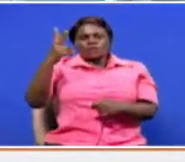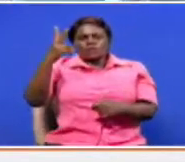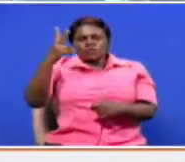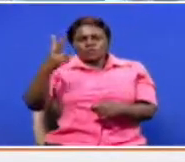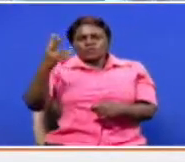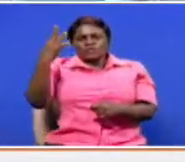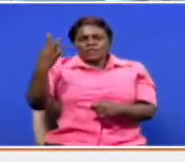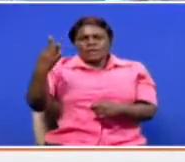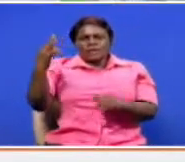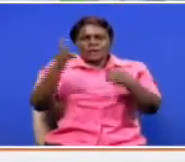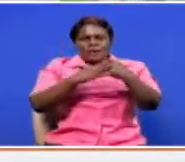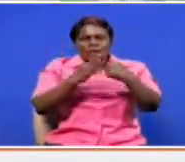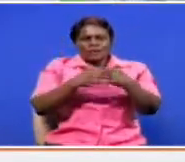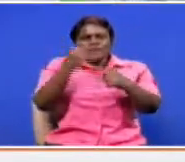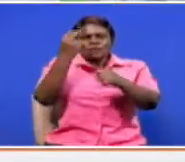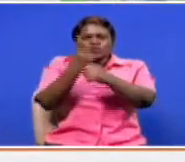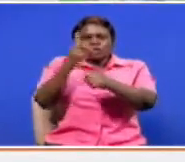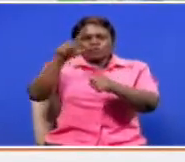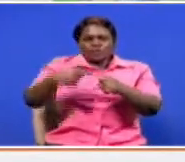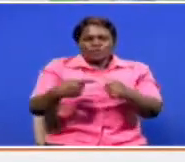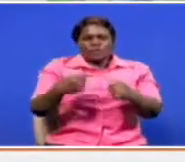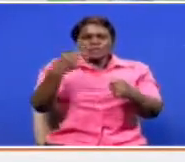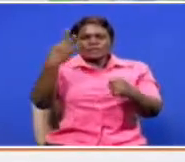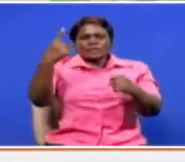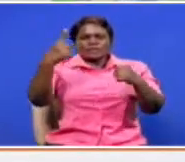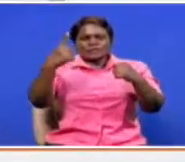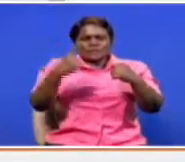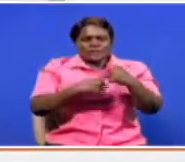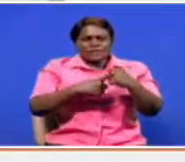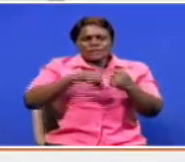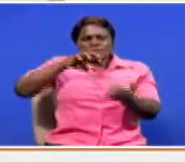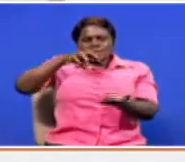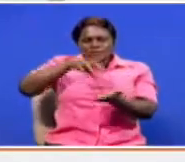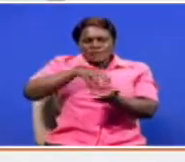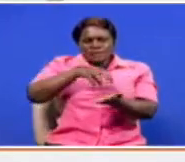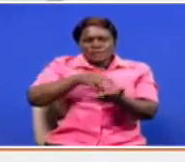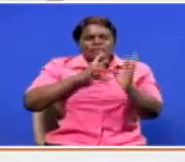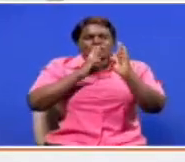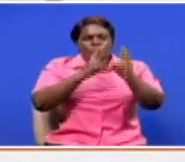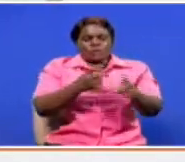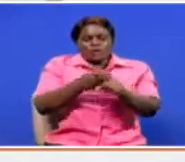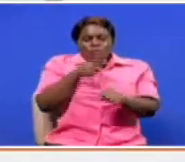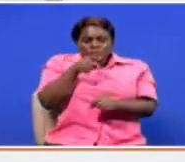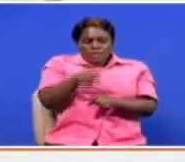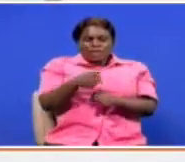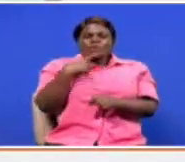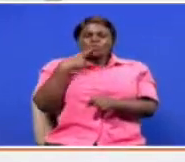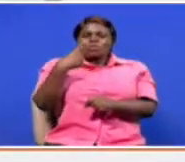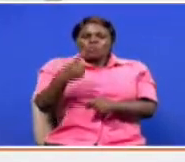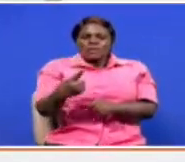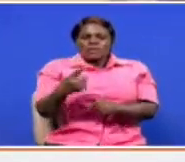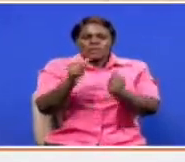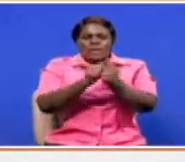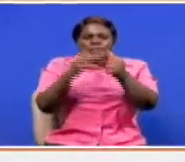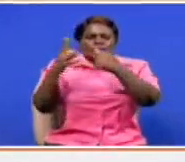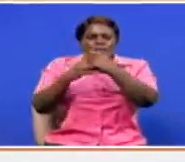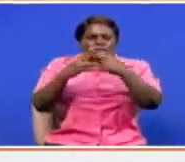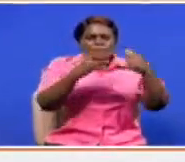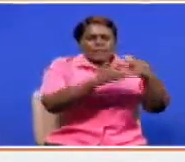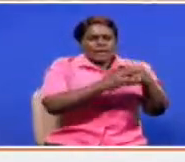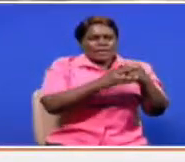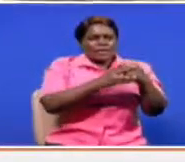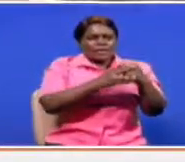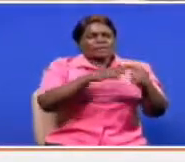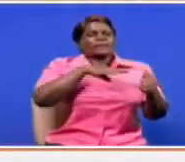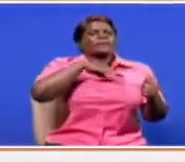23rd of August, 12,036 cases were reported, out of which 199 patients